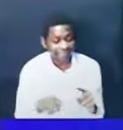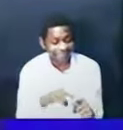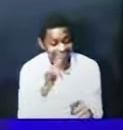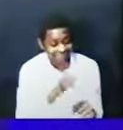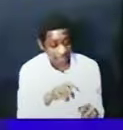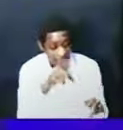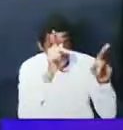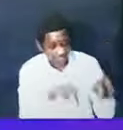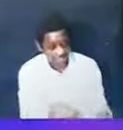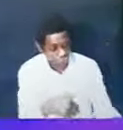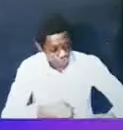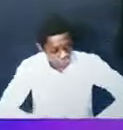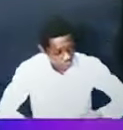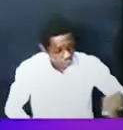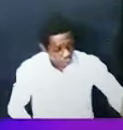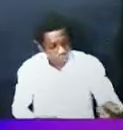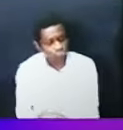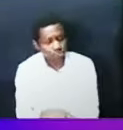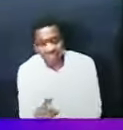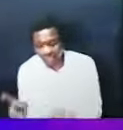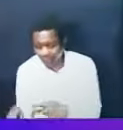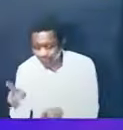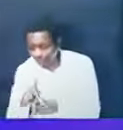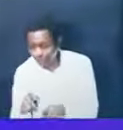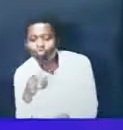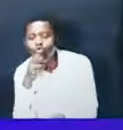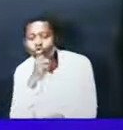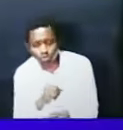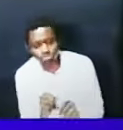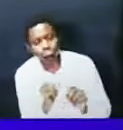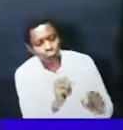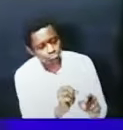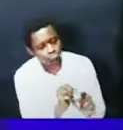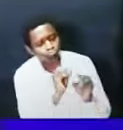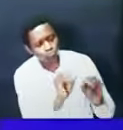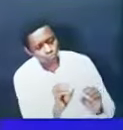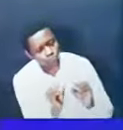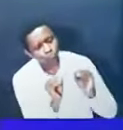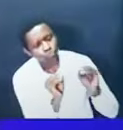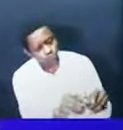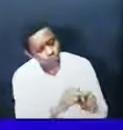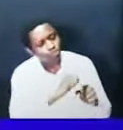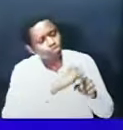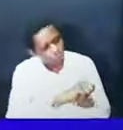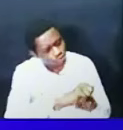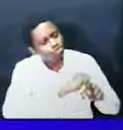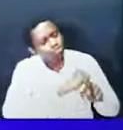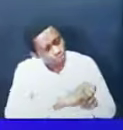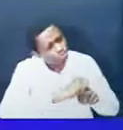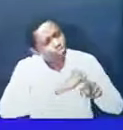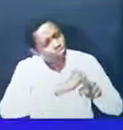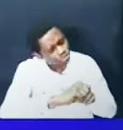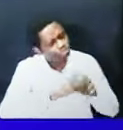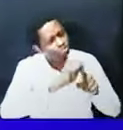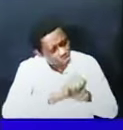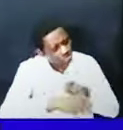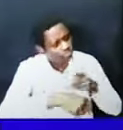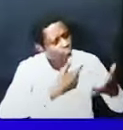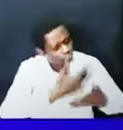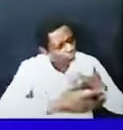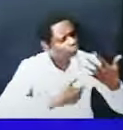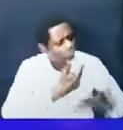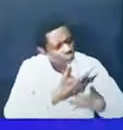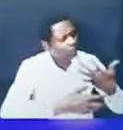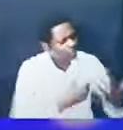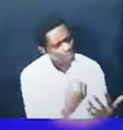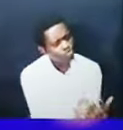or managers until the time set by the father. Me no no say nem mom owo ayemfo ani afiehwefo no nsa de